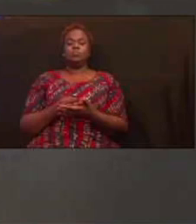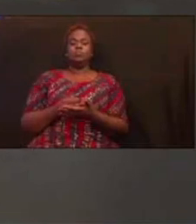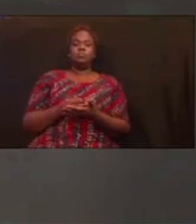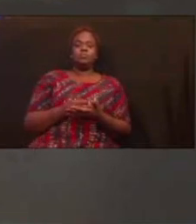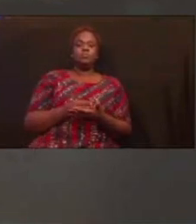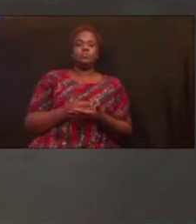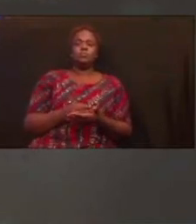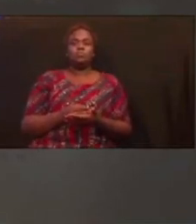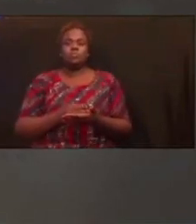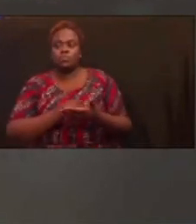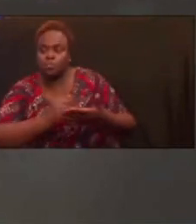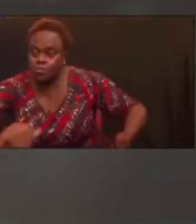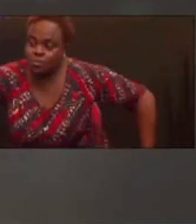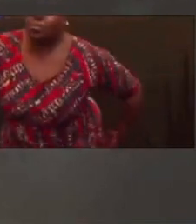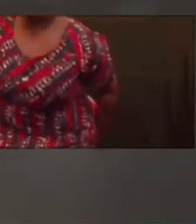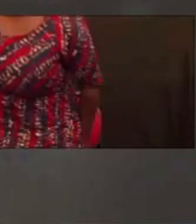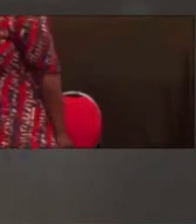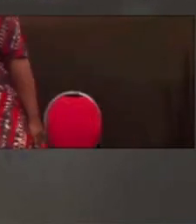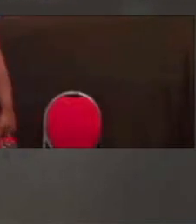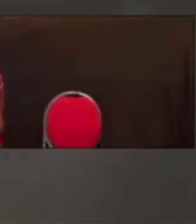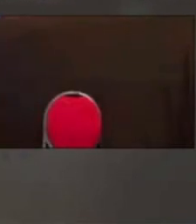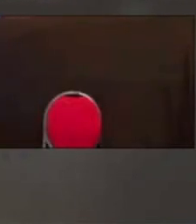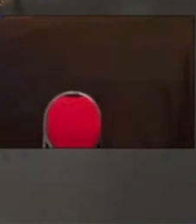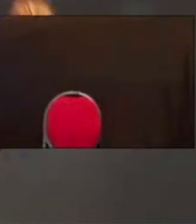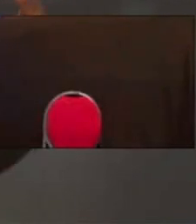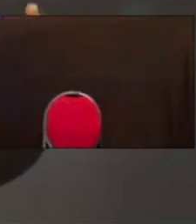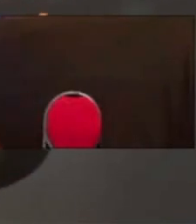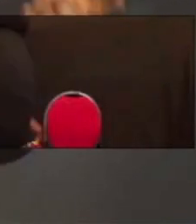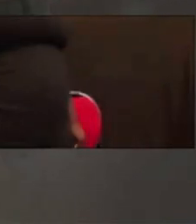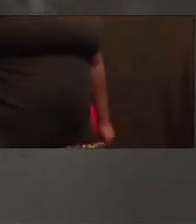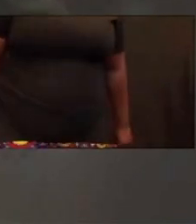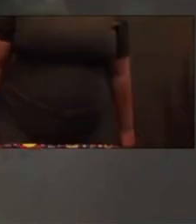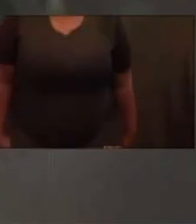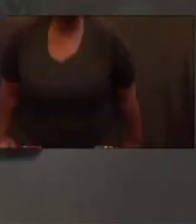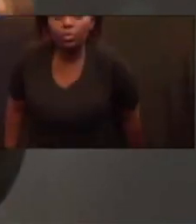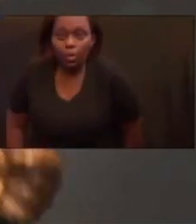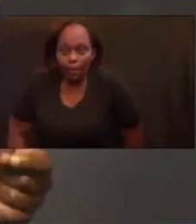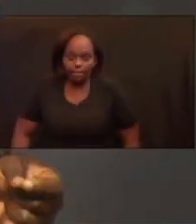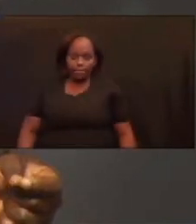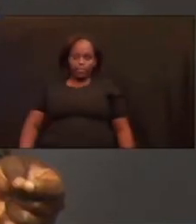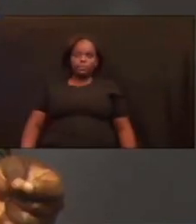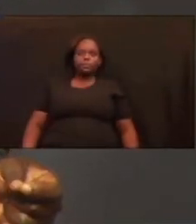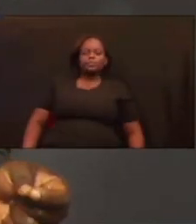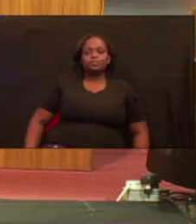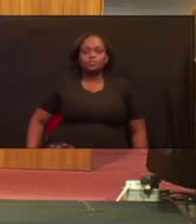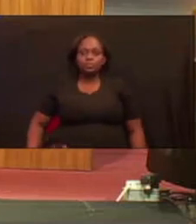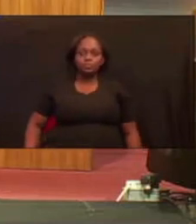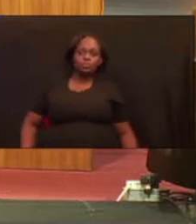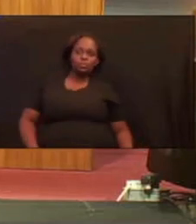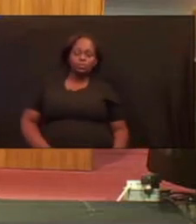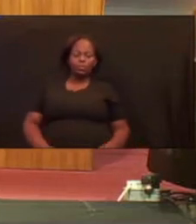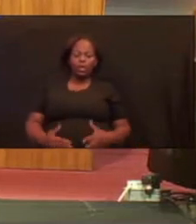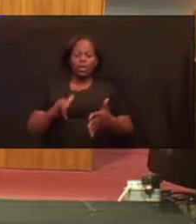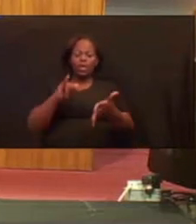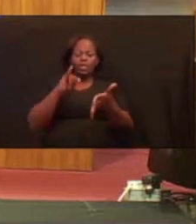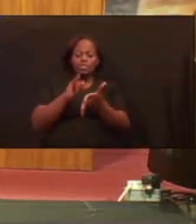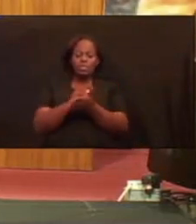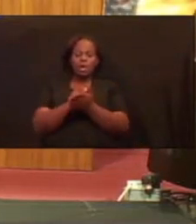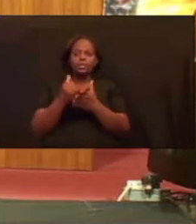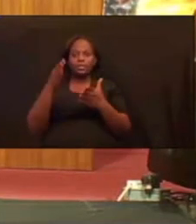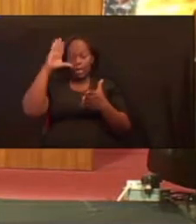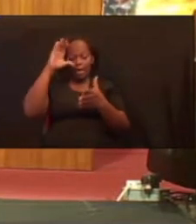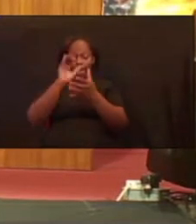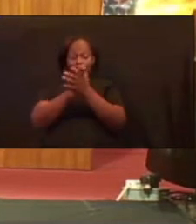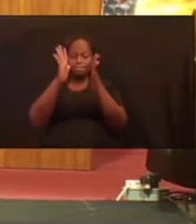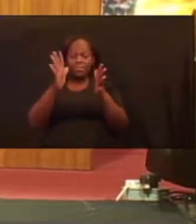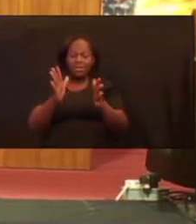and pastors and teachers. The Bible says for the perfecting or maturing of the saints, that the saints now being matured